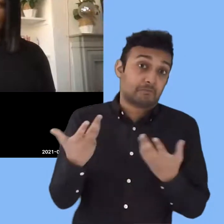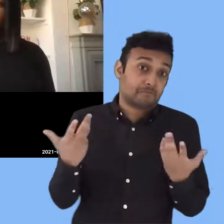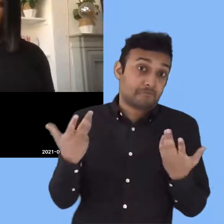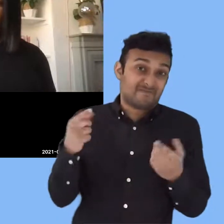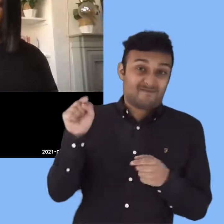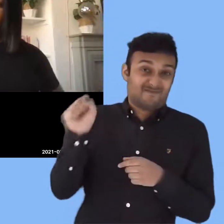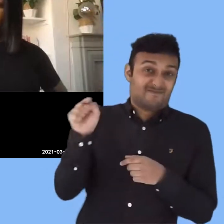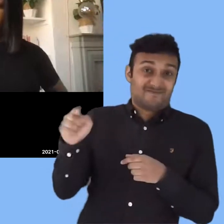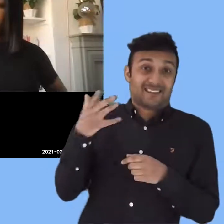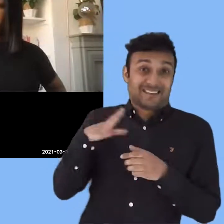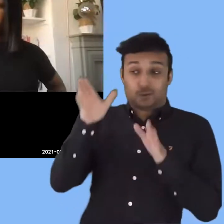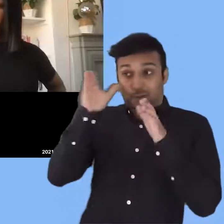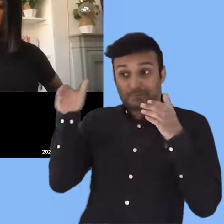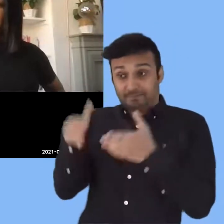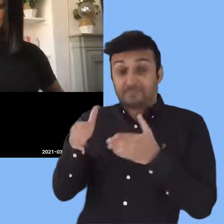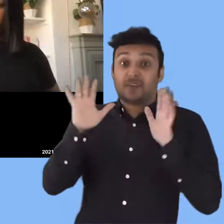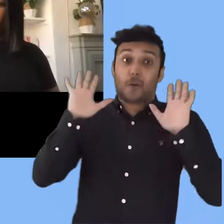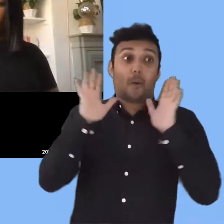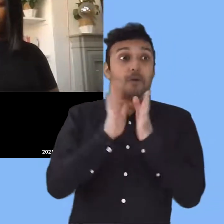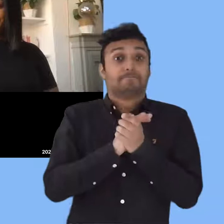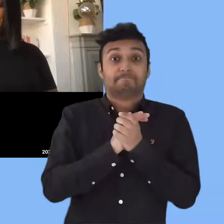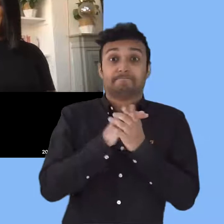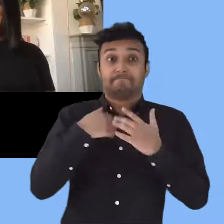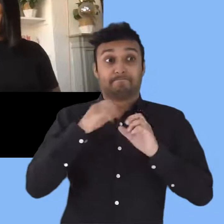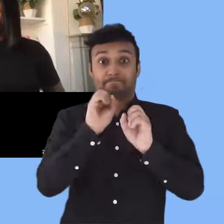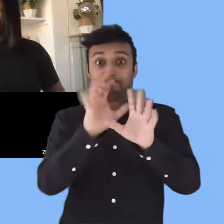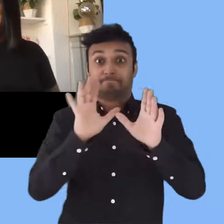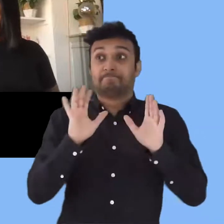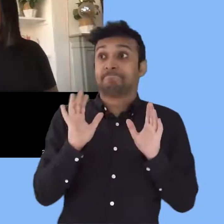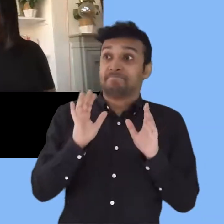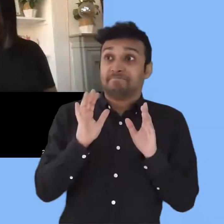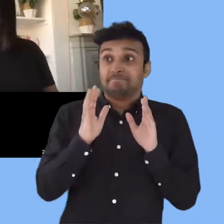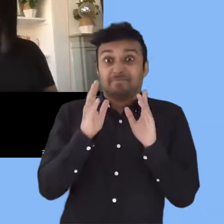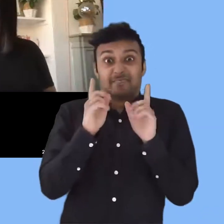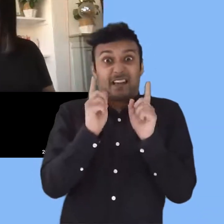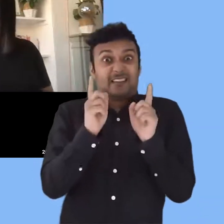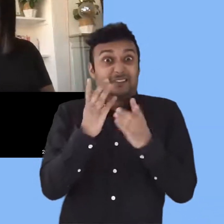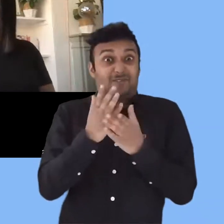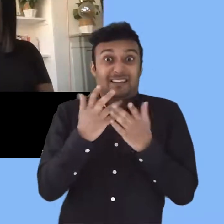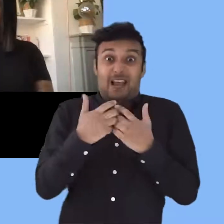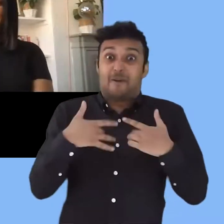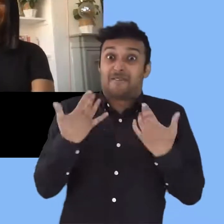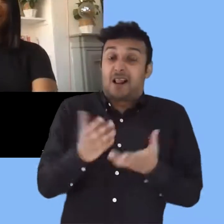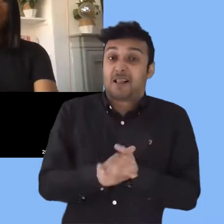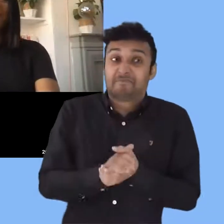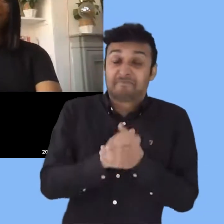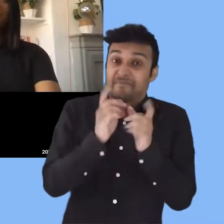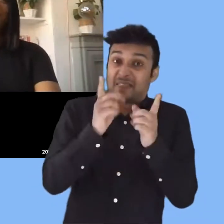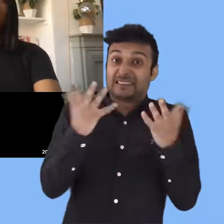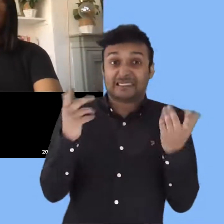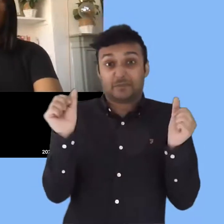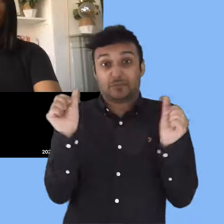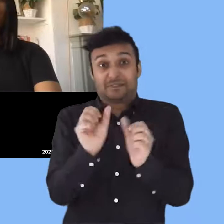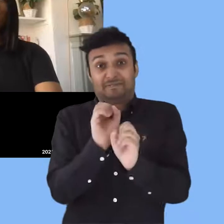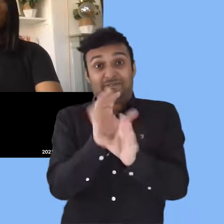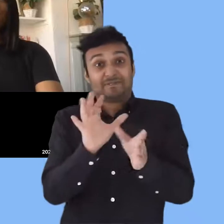having really kind of reflected on that, that is, in short, how I feel. That is how I